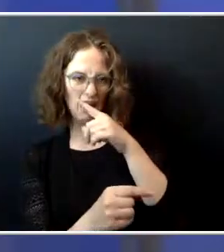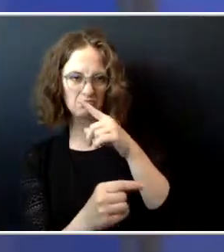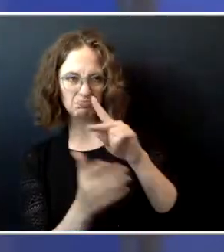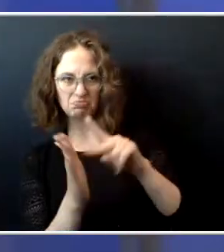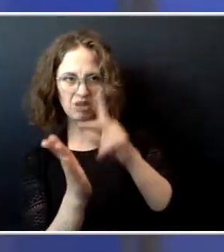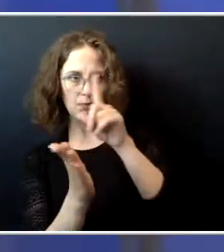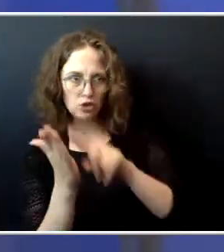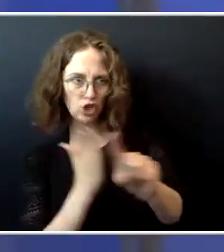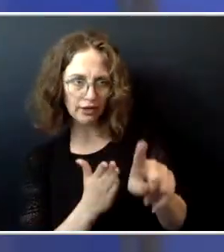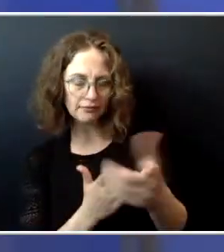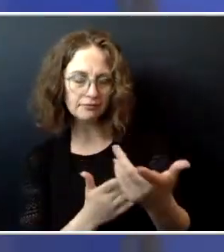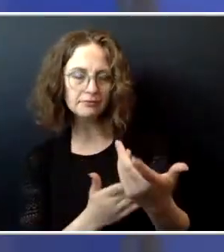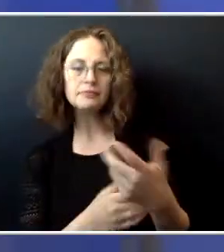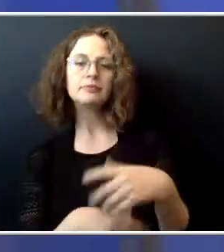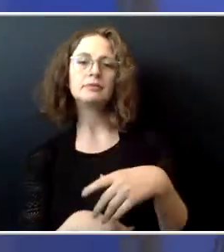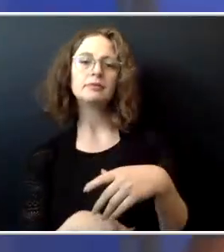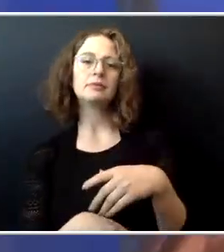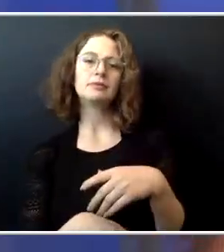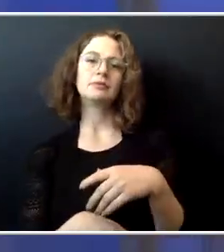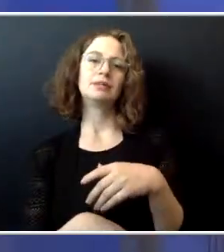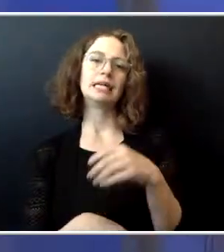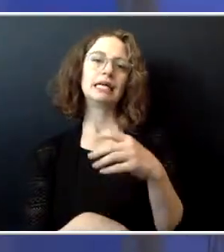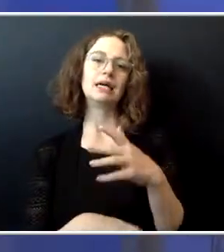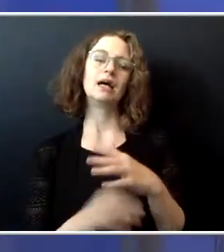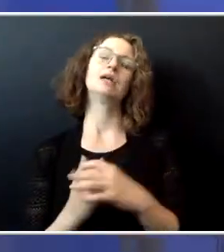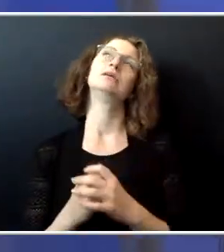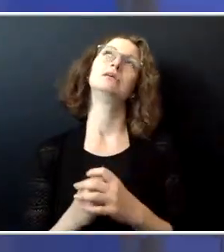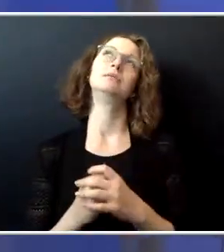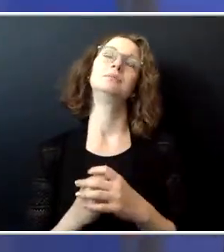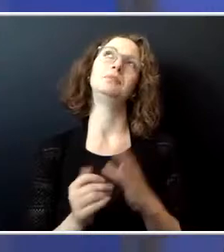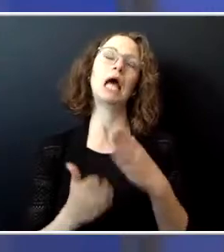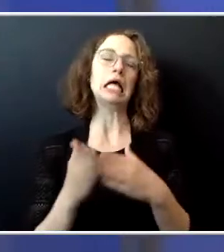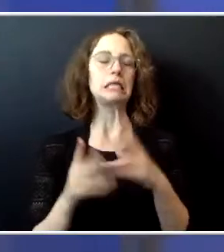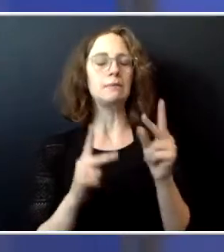It's not that hard. I mean, some people might be a little bit more,